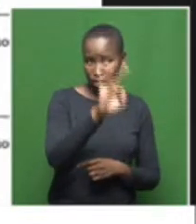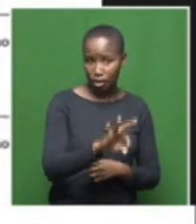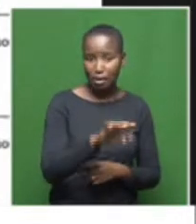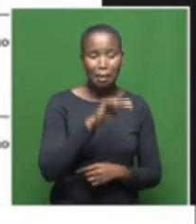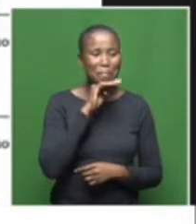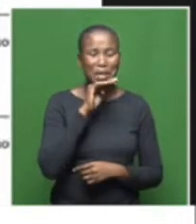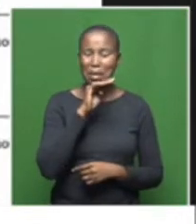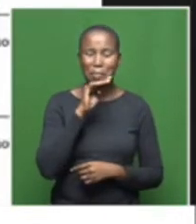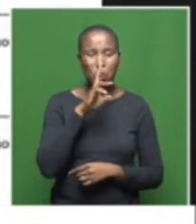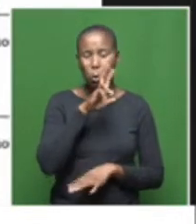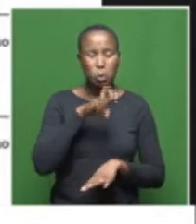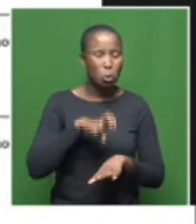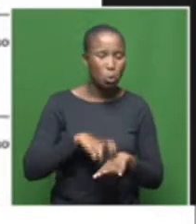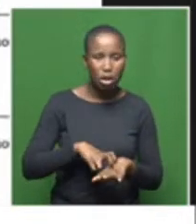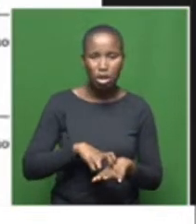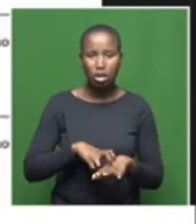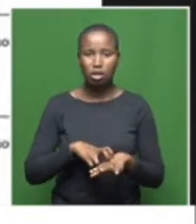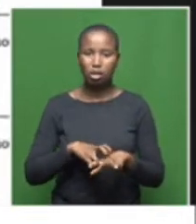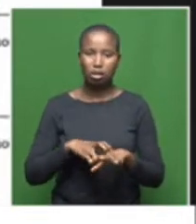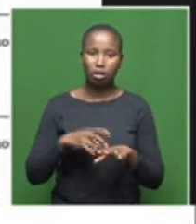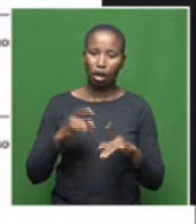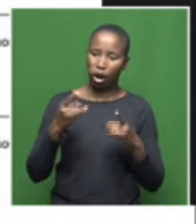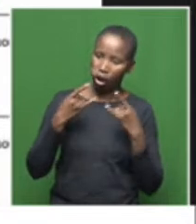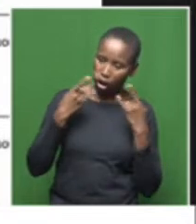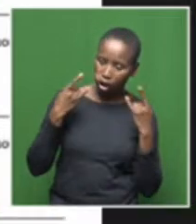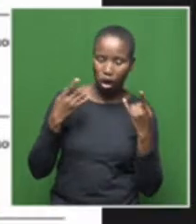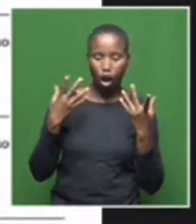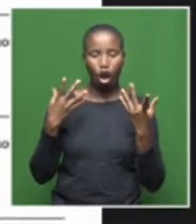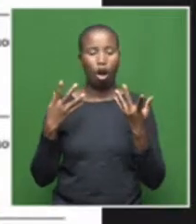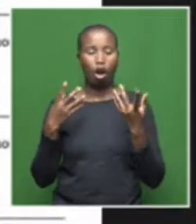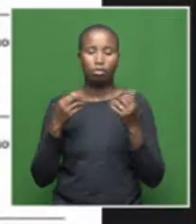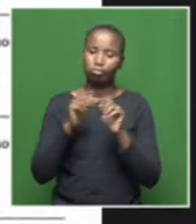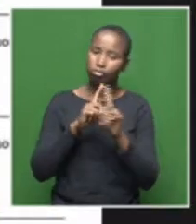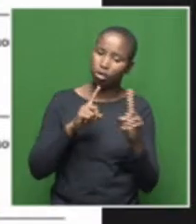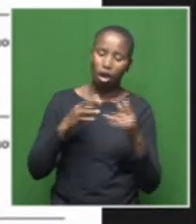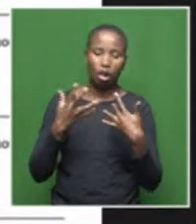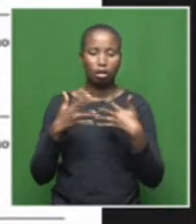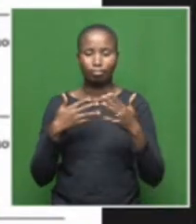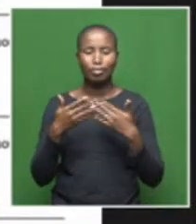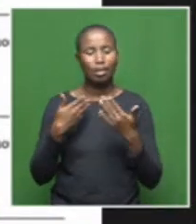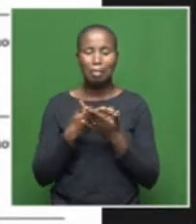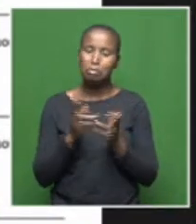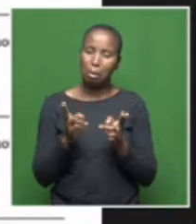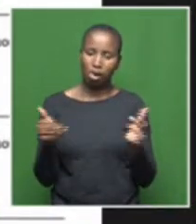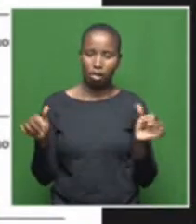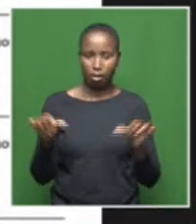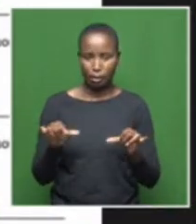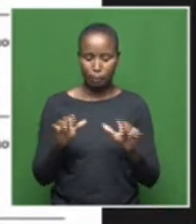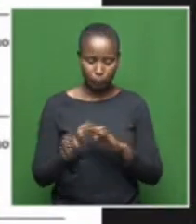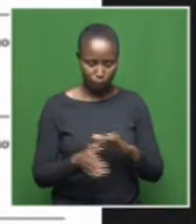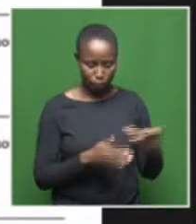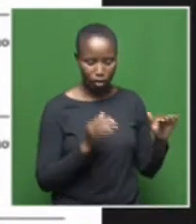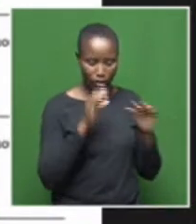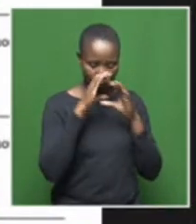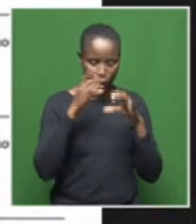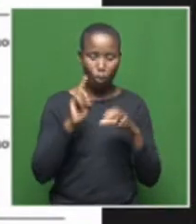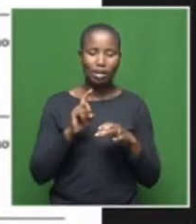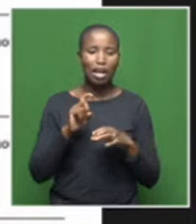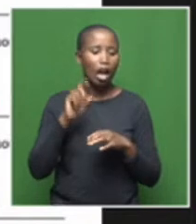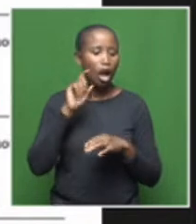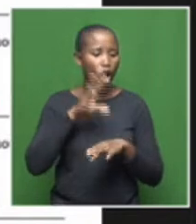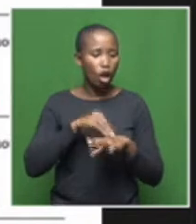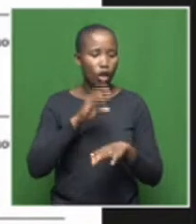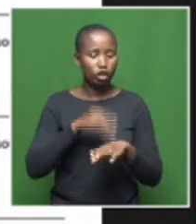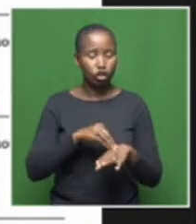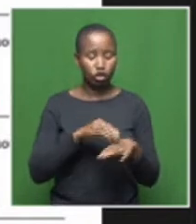of the health protective measures. We are very pleased with the 70 plus age group cohort as the